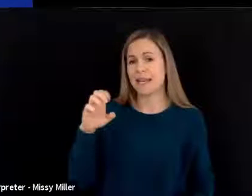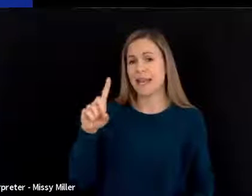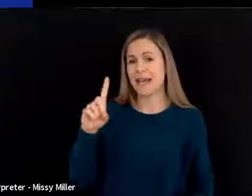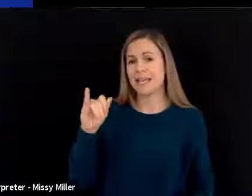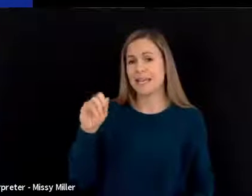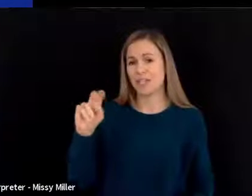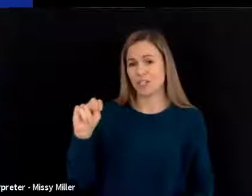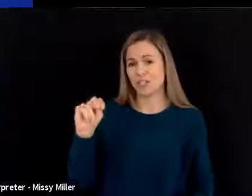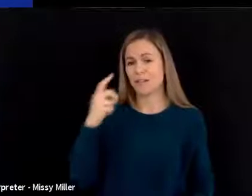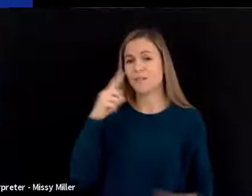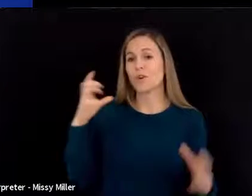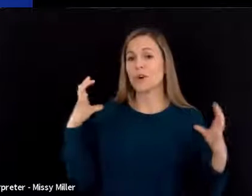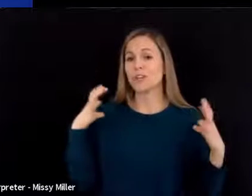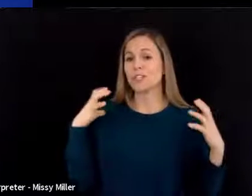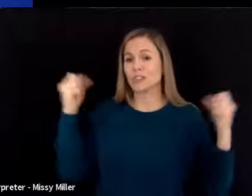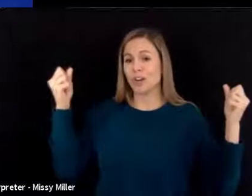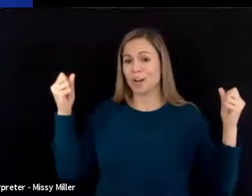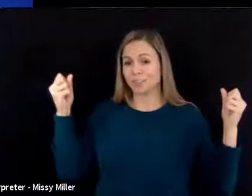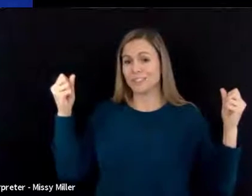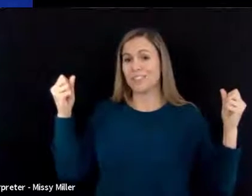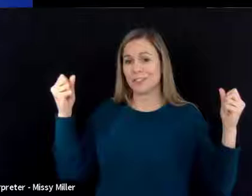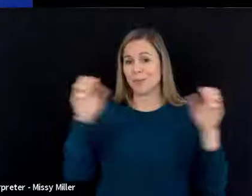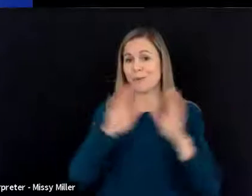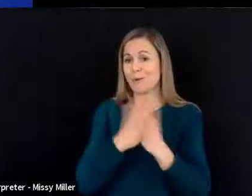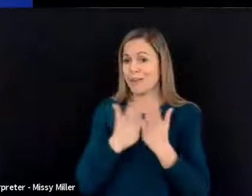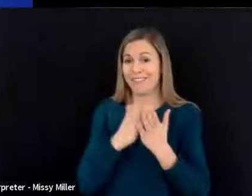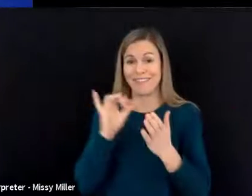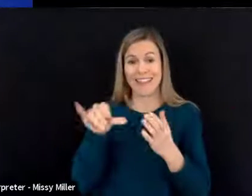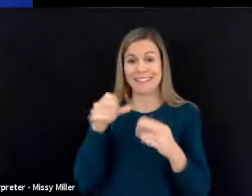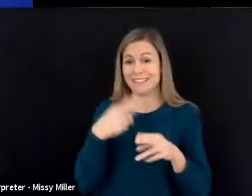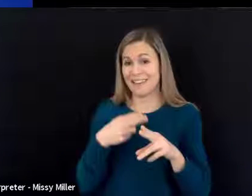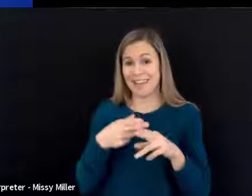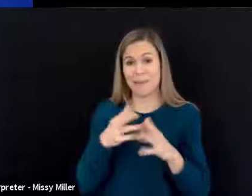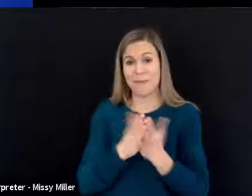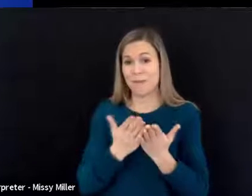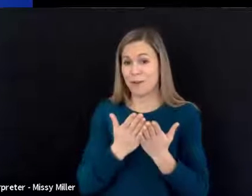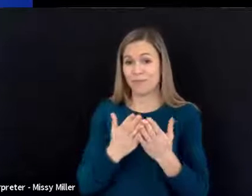Syndrome book. That's the name of the whole book, Charge Syndrome. In